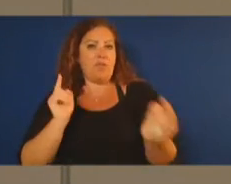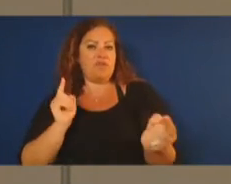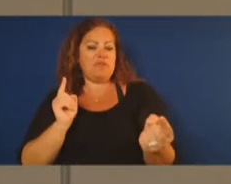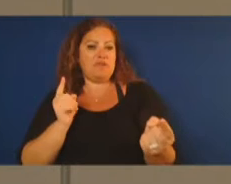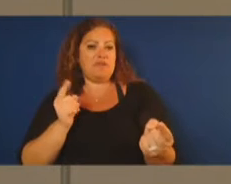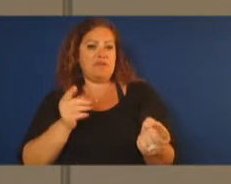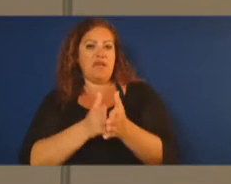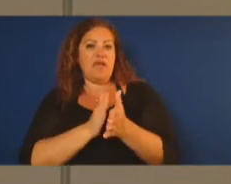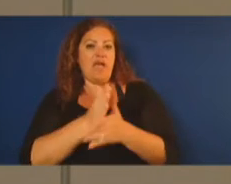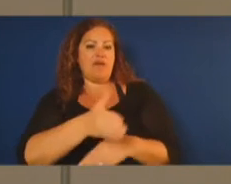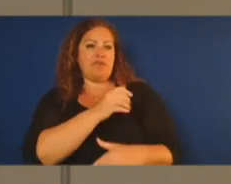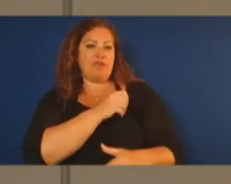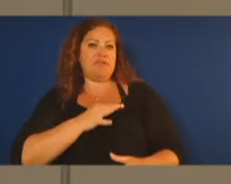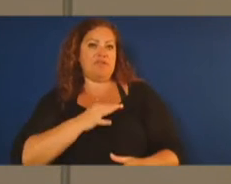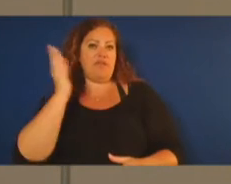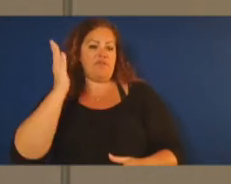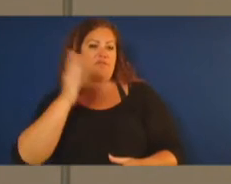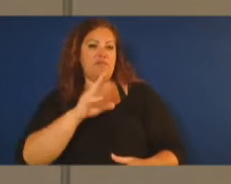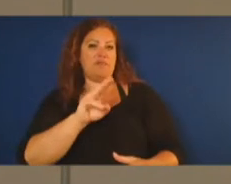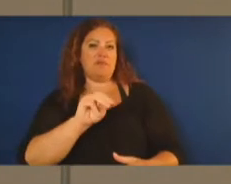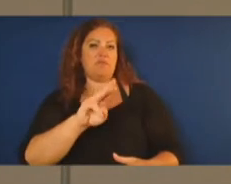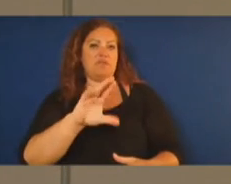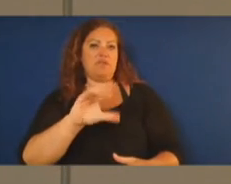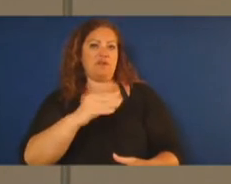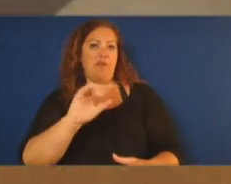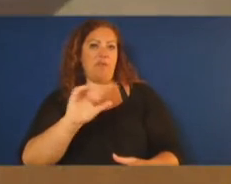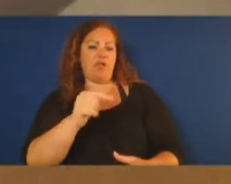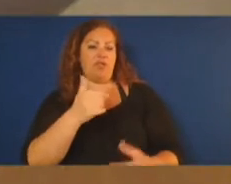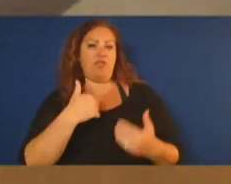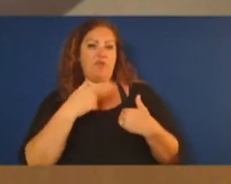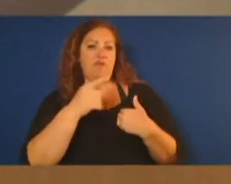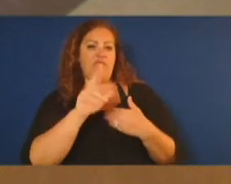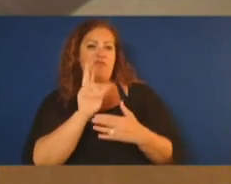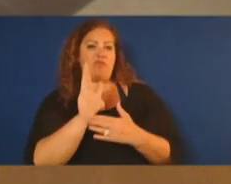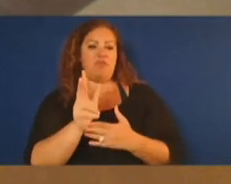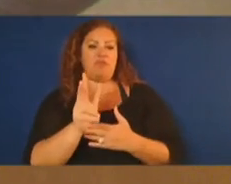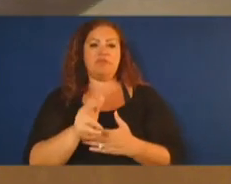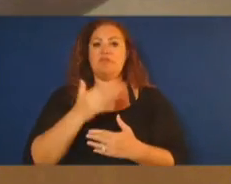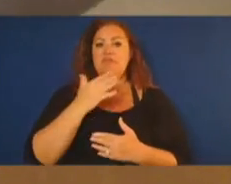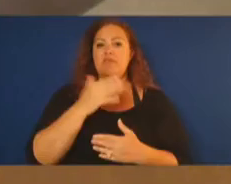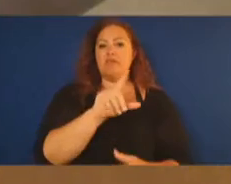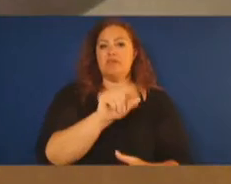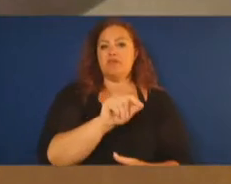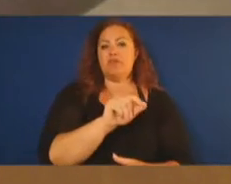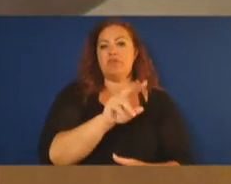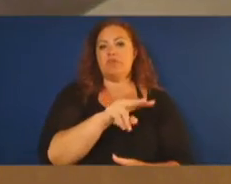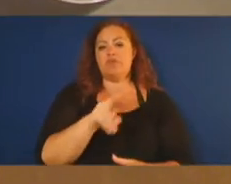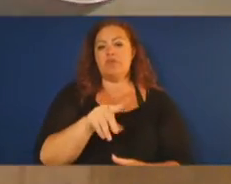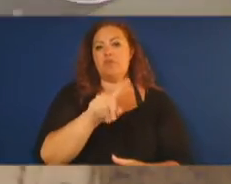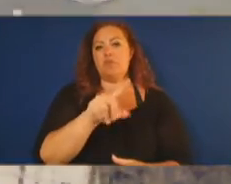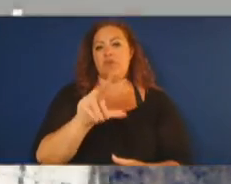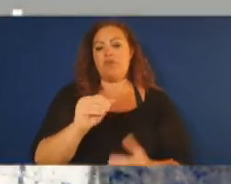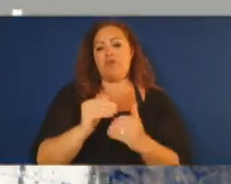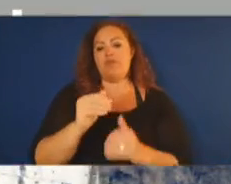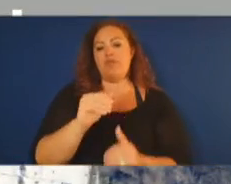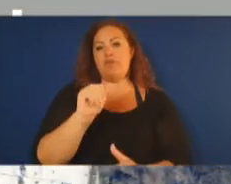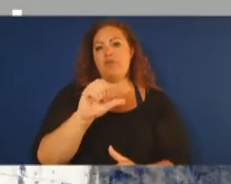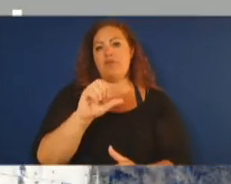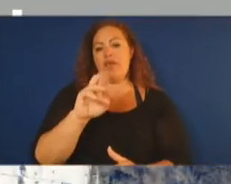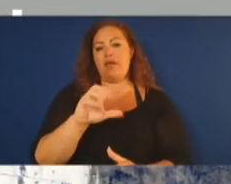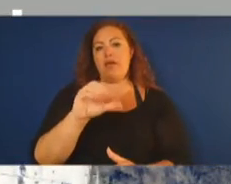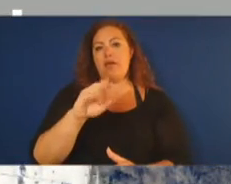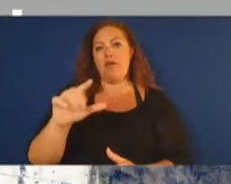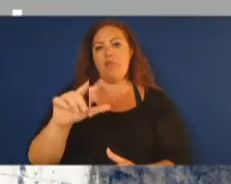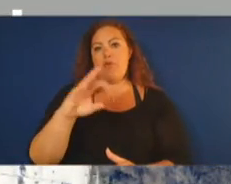presentation Mr Carl Michael you have three minutes all right thank you mayor Pro time 2022 130 just over an acre at Carmel Road uh in little